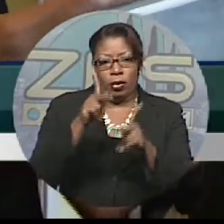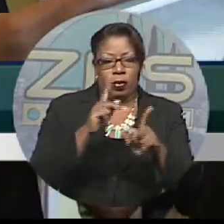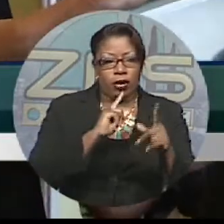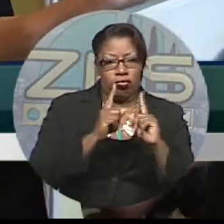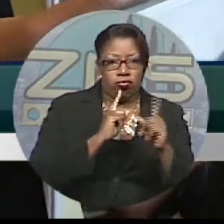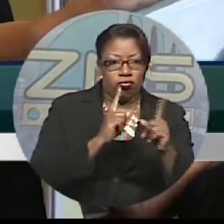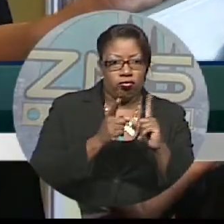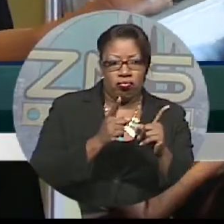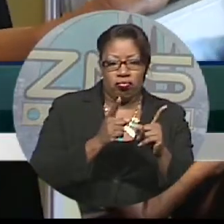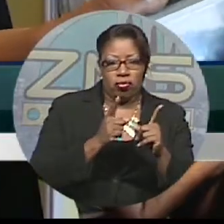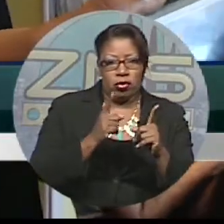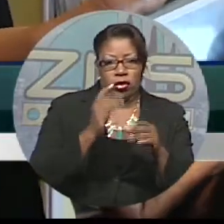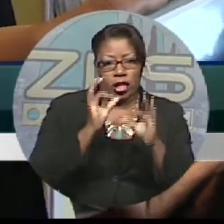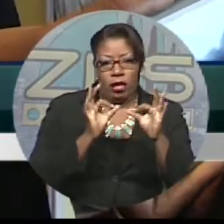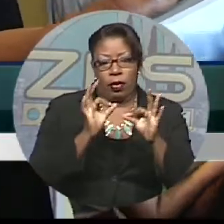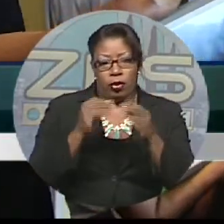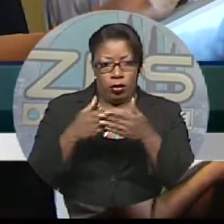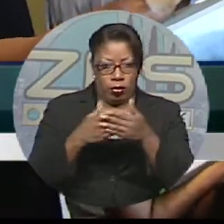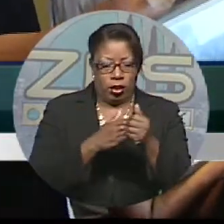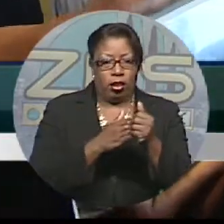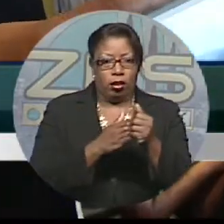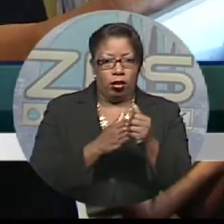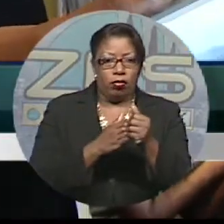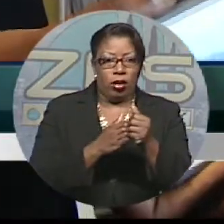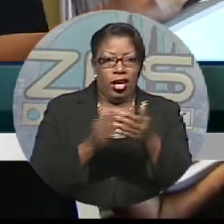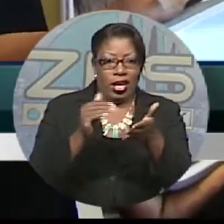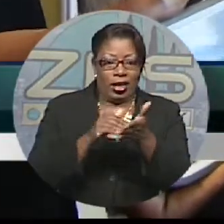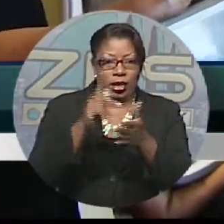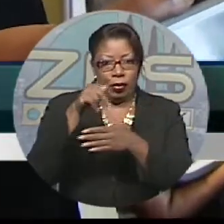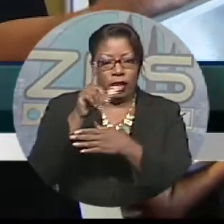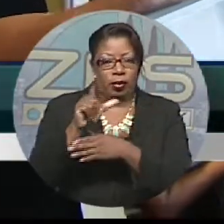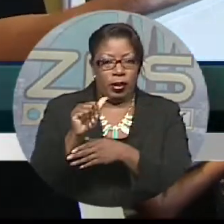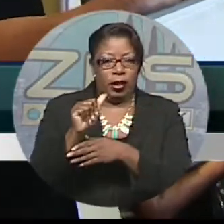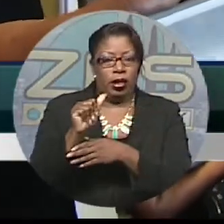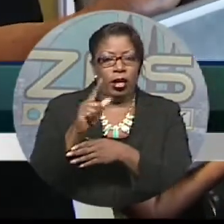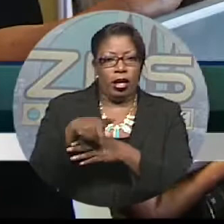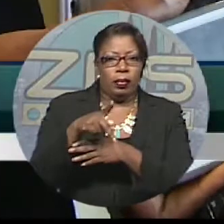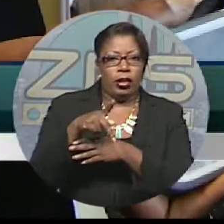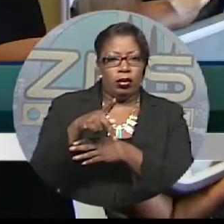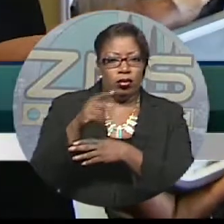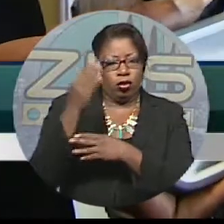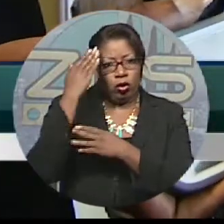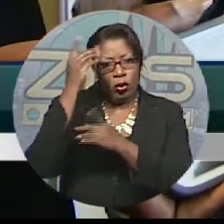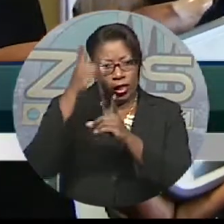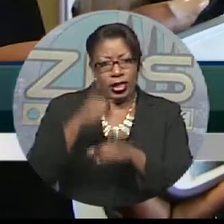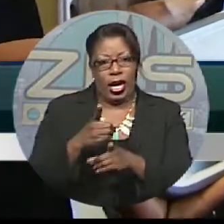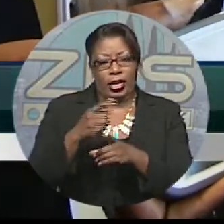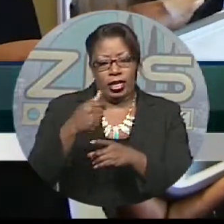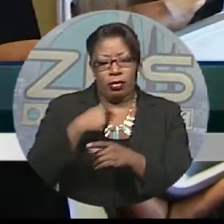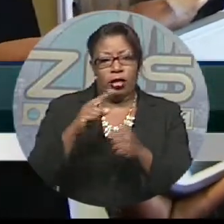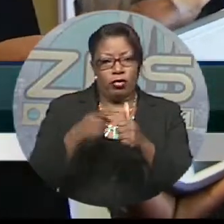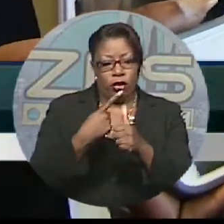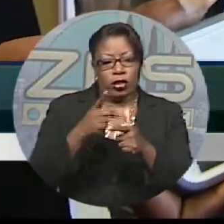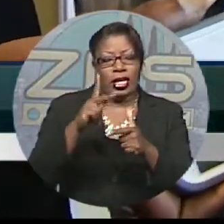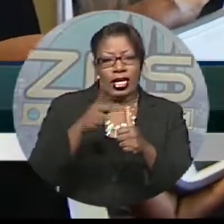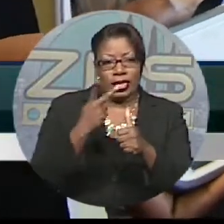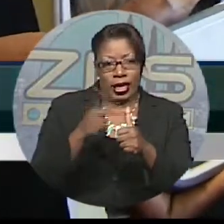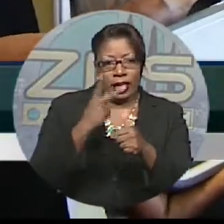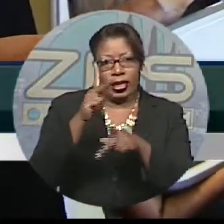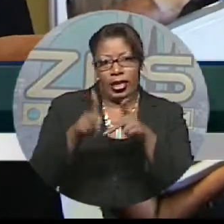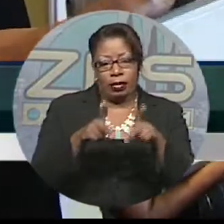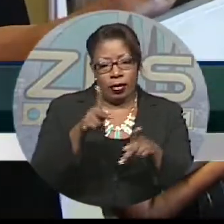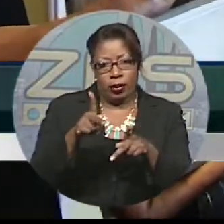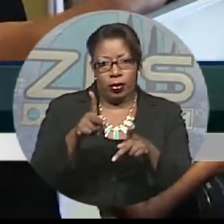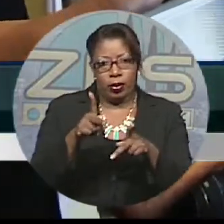talking about whether I'm running again. You know who decides whether I run again? Firstly, me and my family. Secondly, the